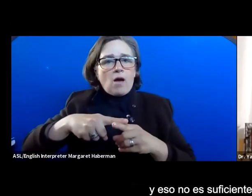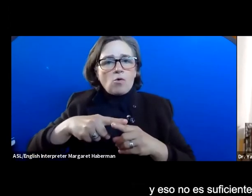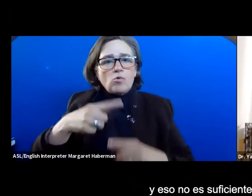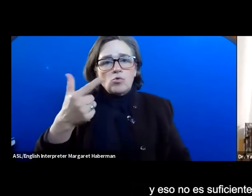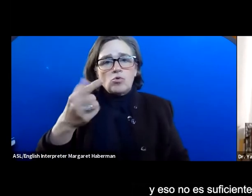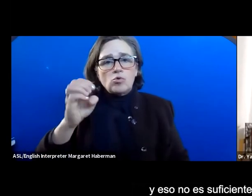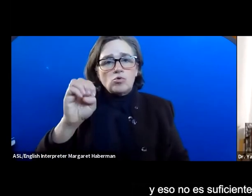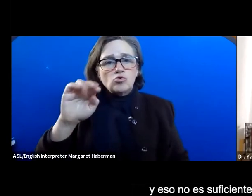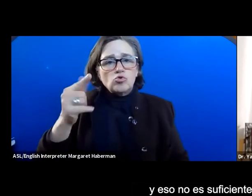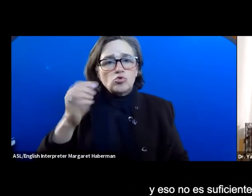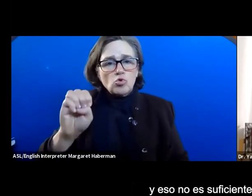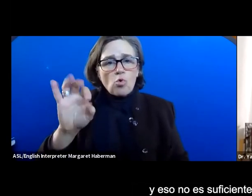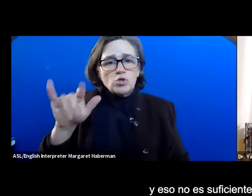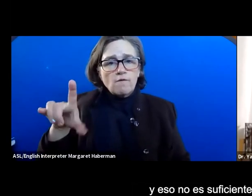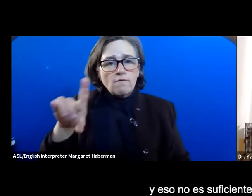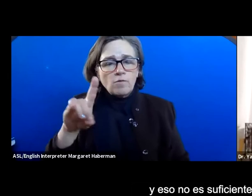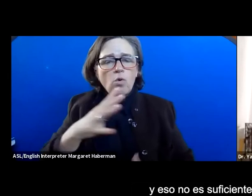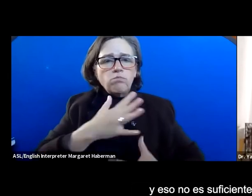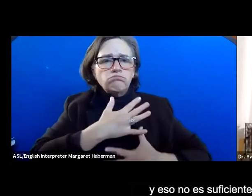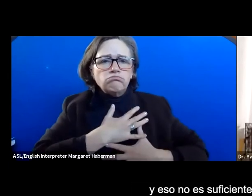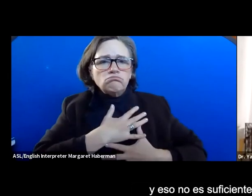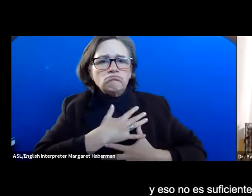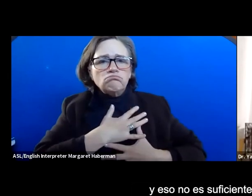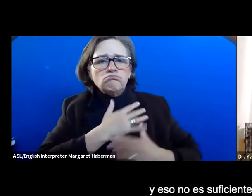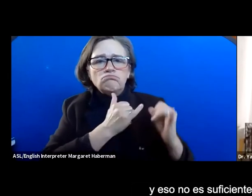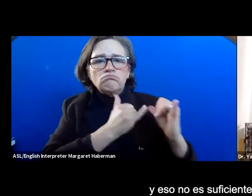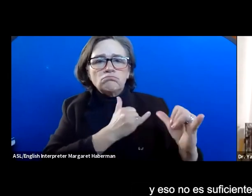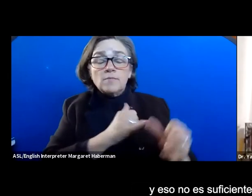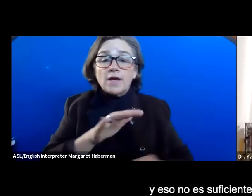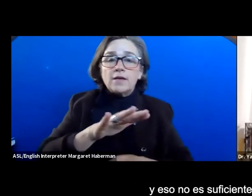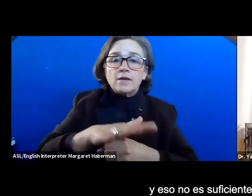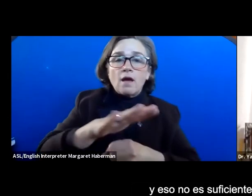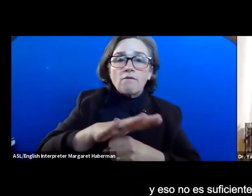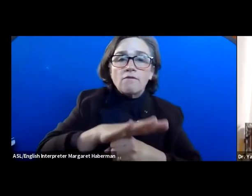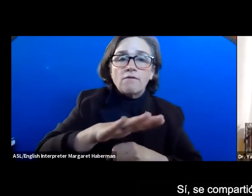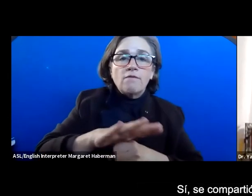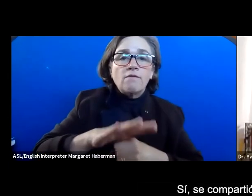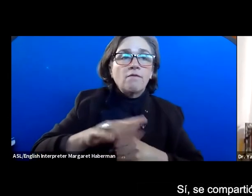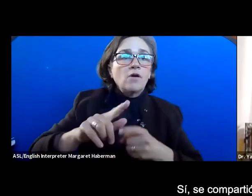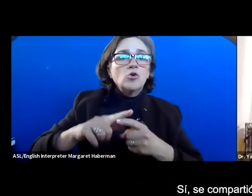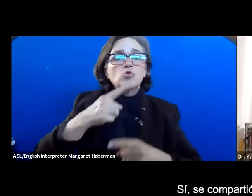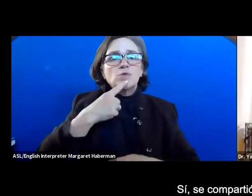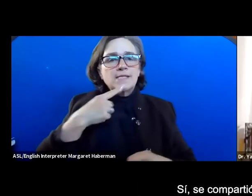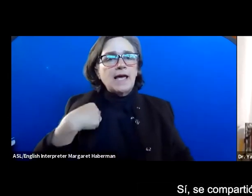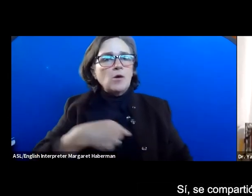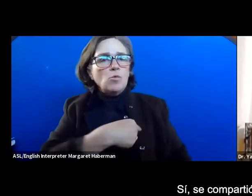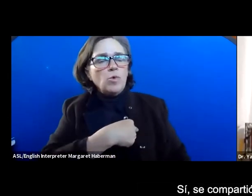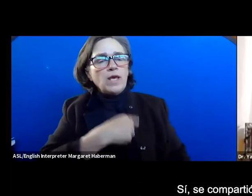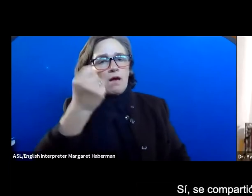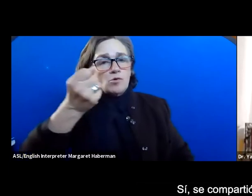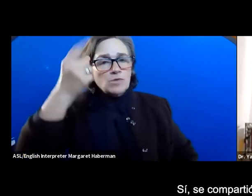And that's not enough to sustain a solidarity that will take us to liberation. Yes,